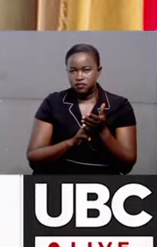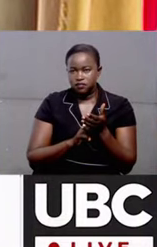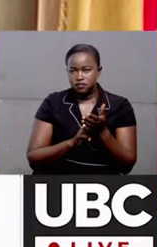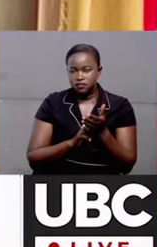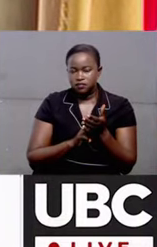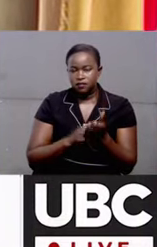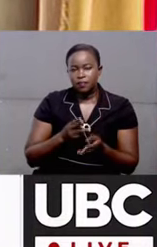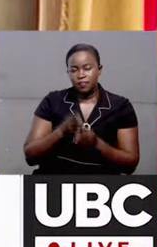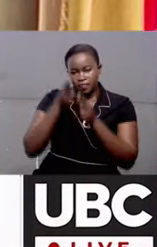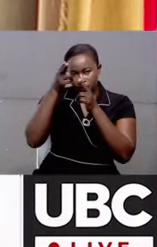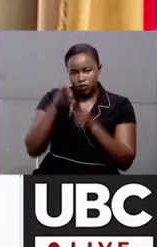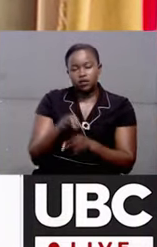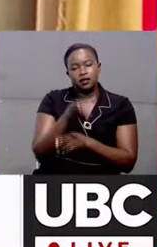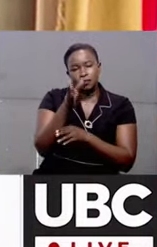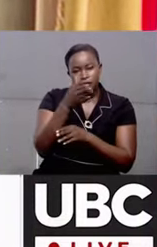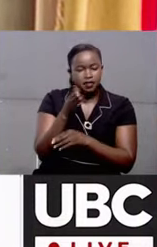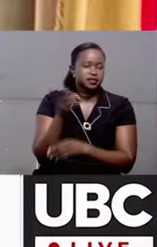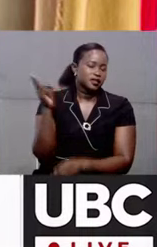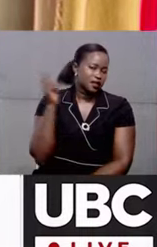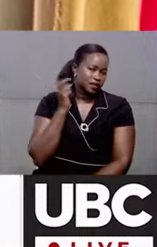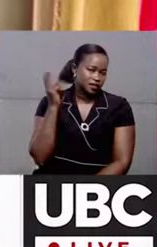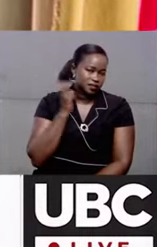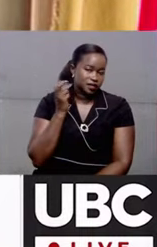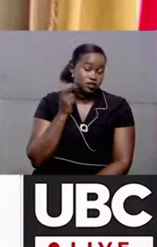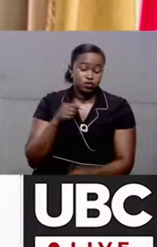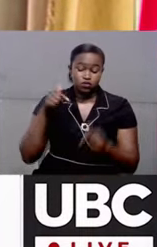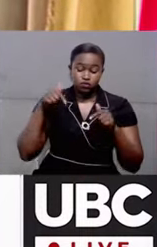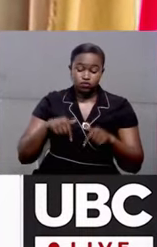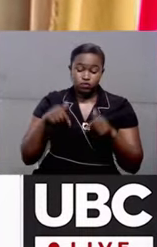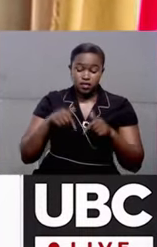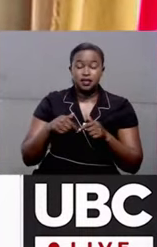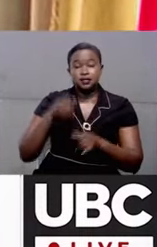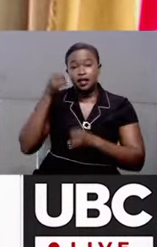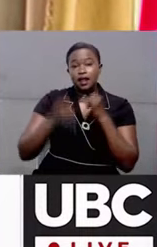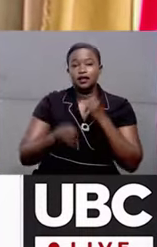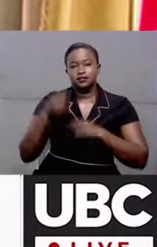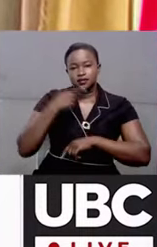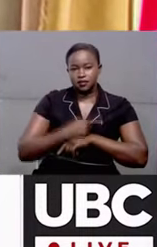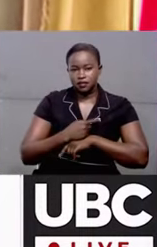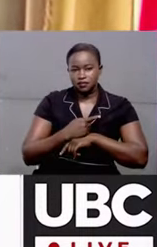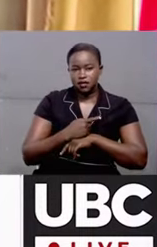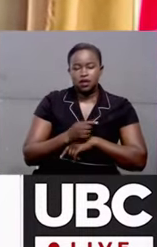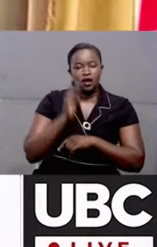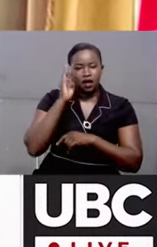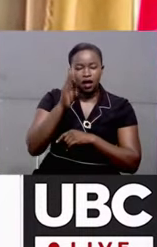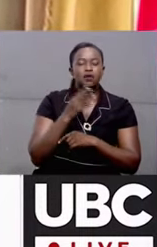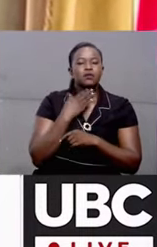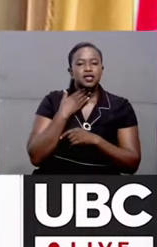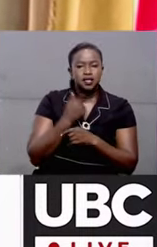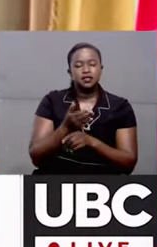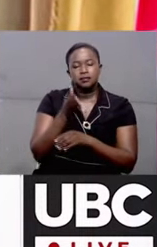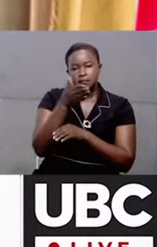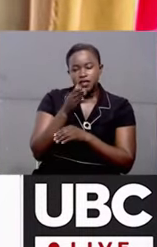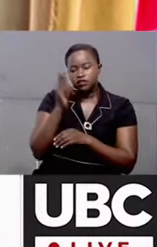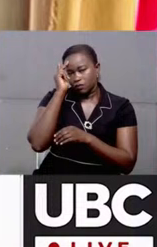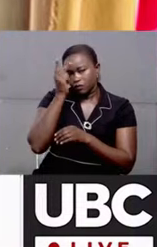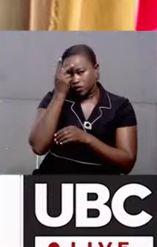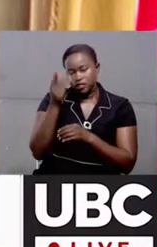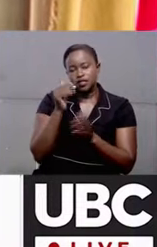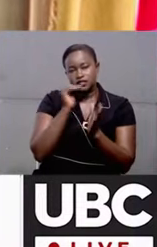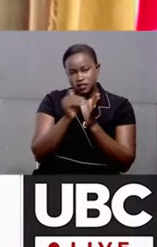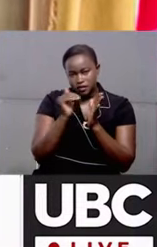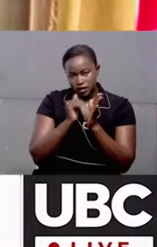Honorable Minister, you listen. Today being the deadline, I will require the ministerial policy